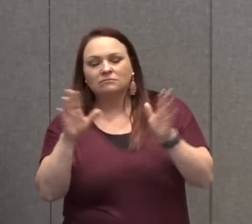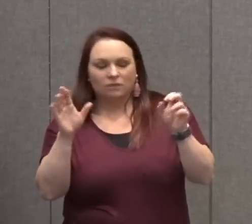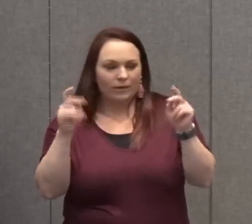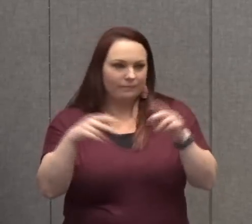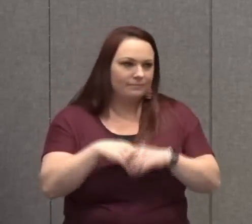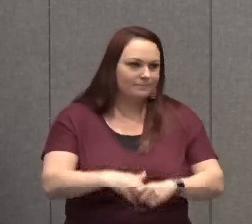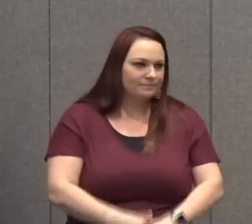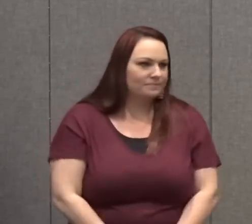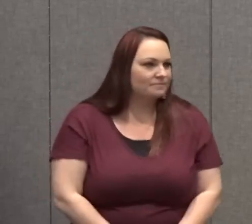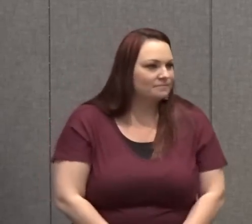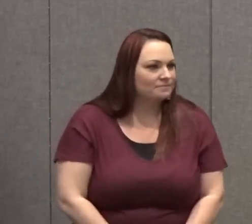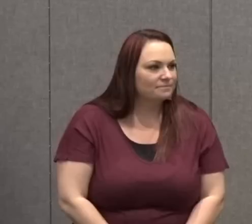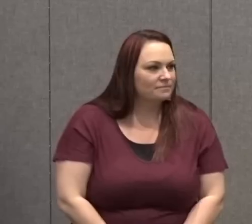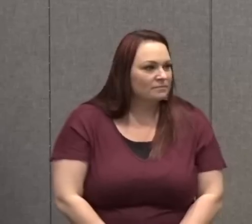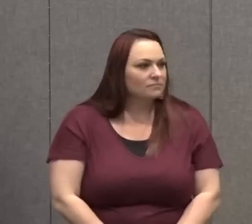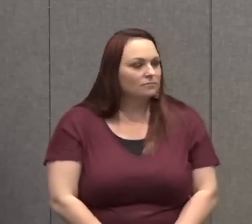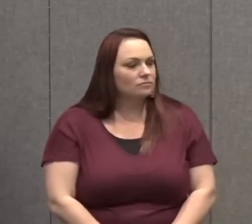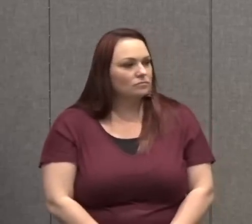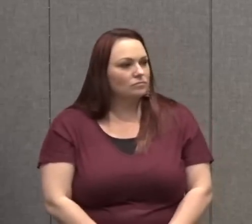here it is